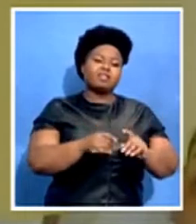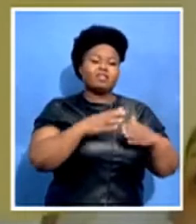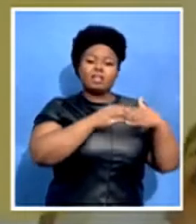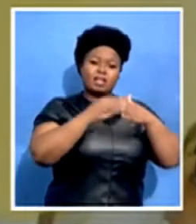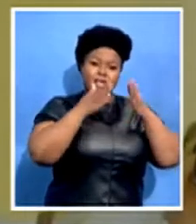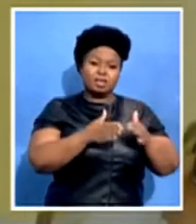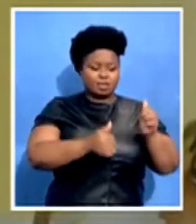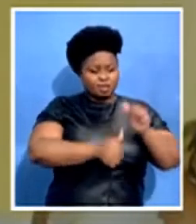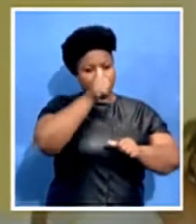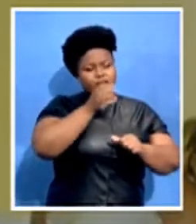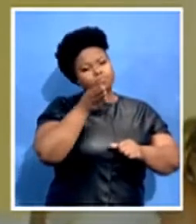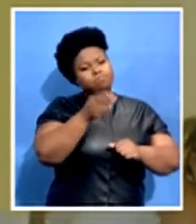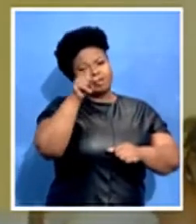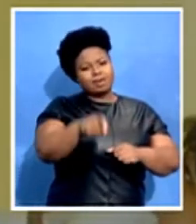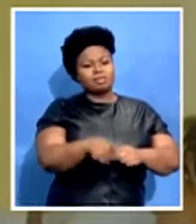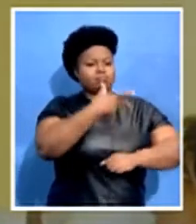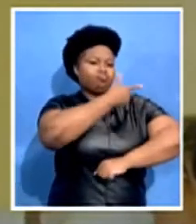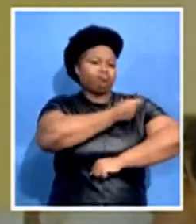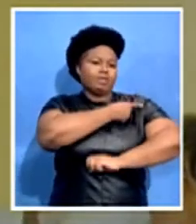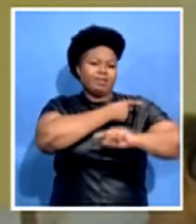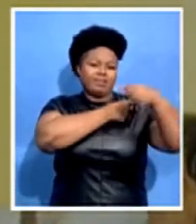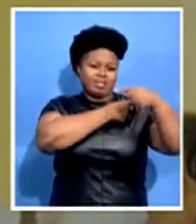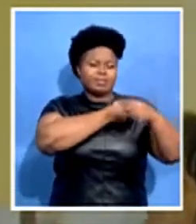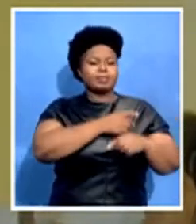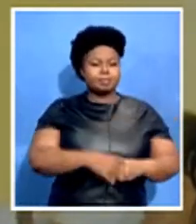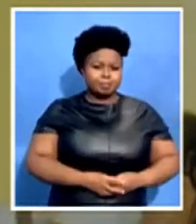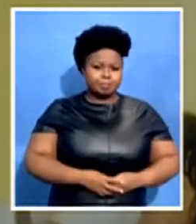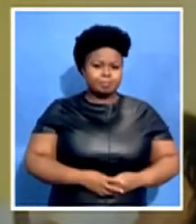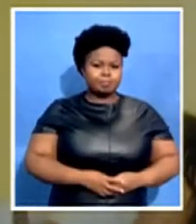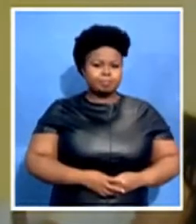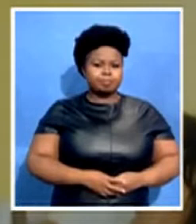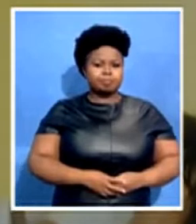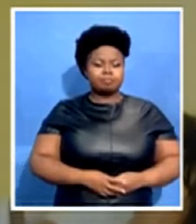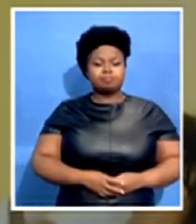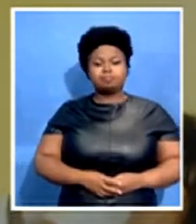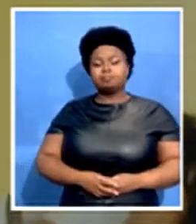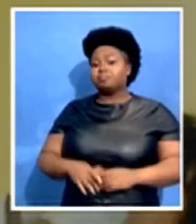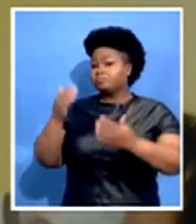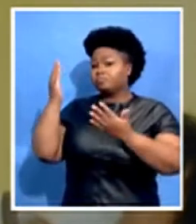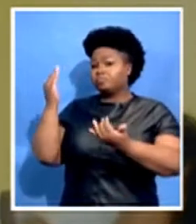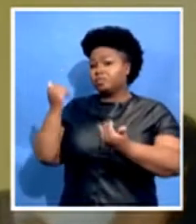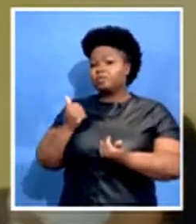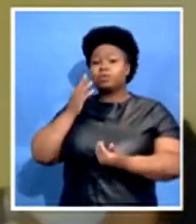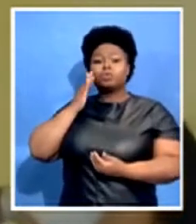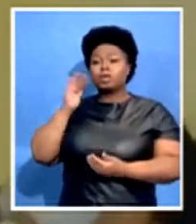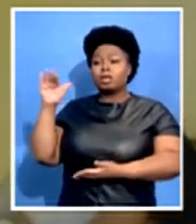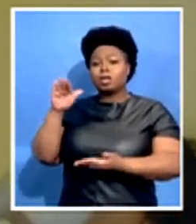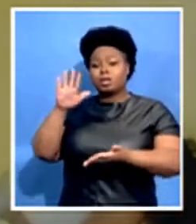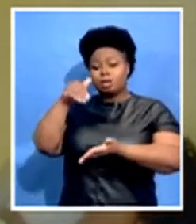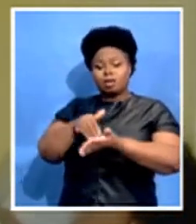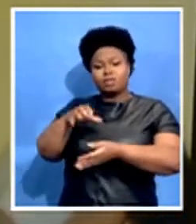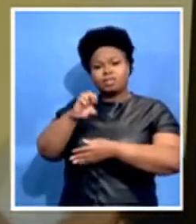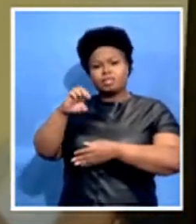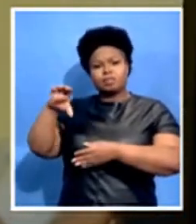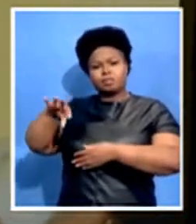and take on the vaccine. When can we expect the vaccine to be in the Eastern Cape? I am very